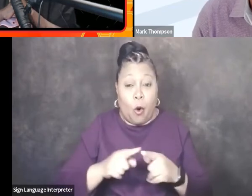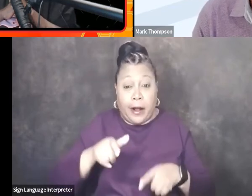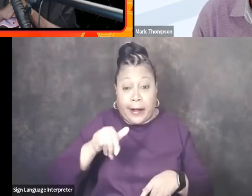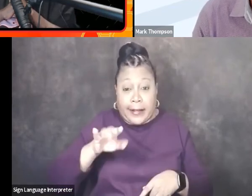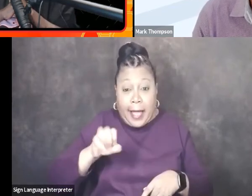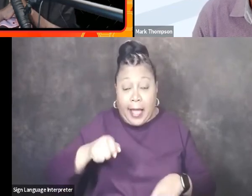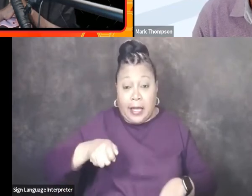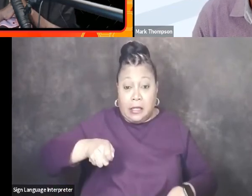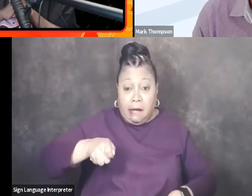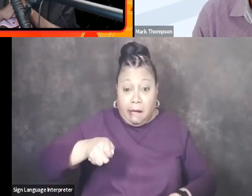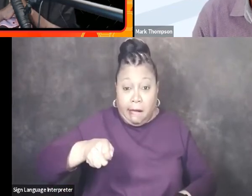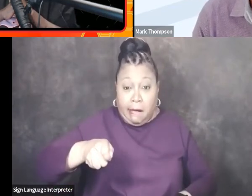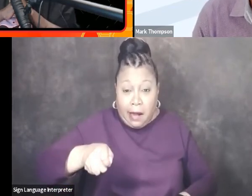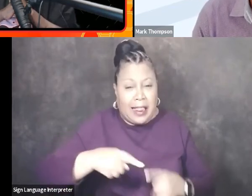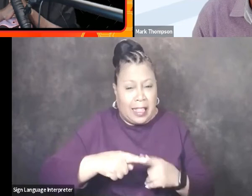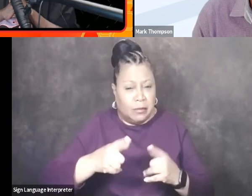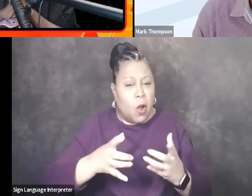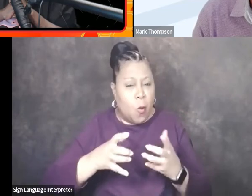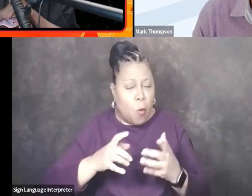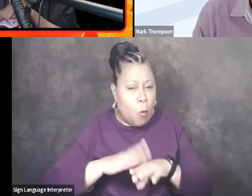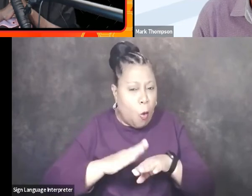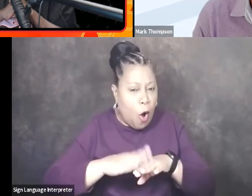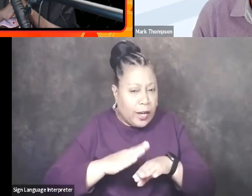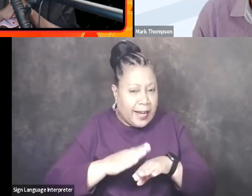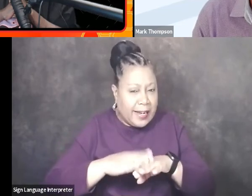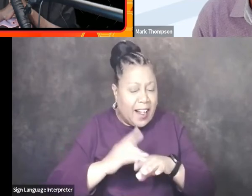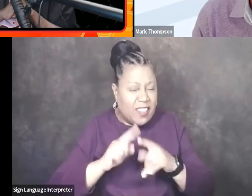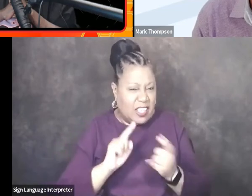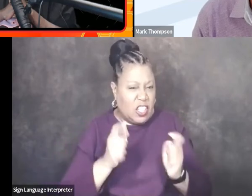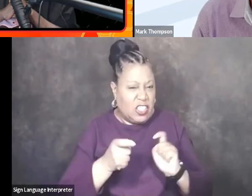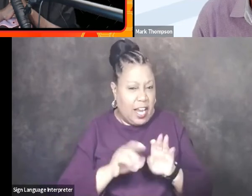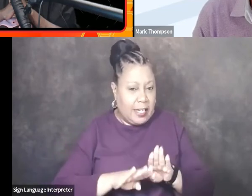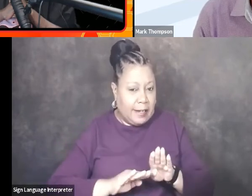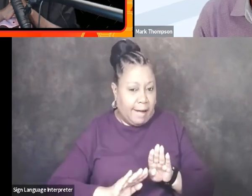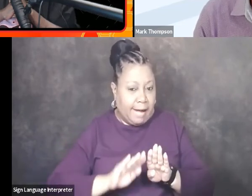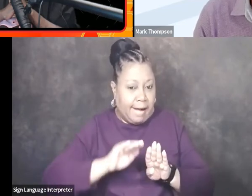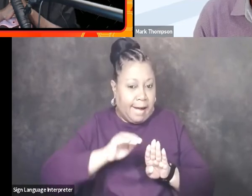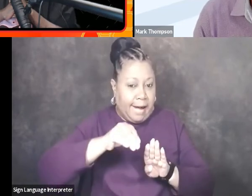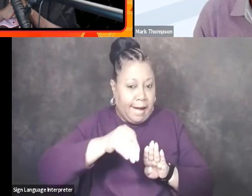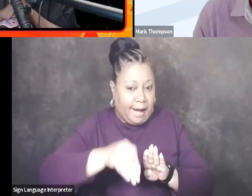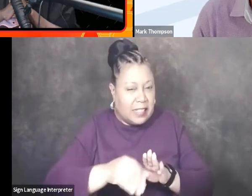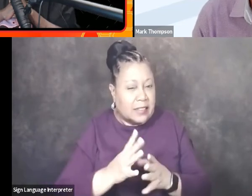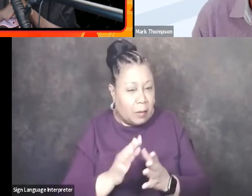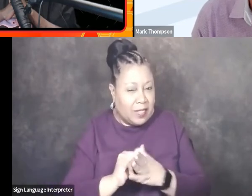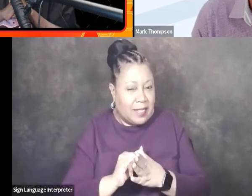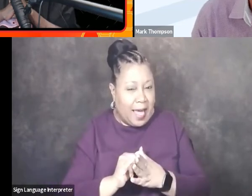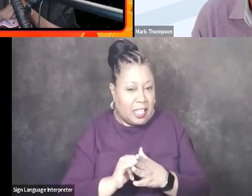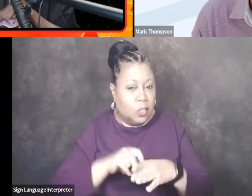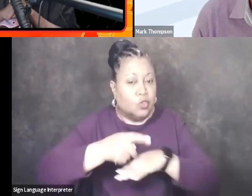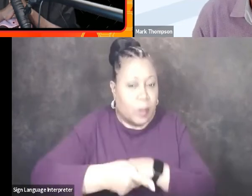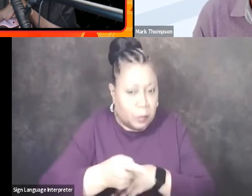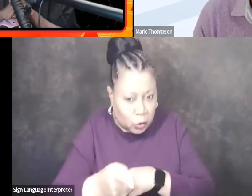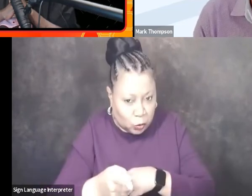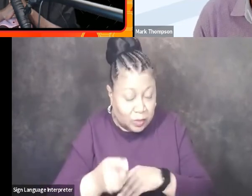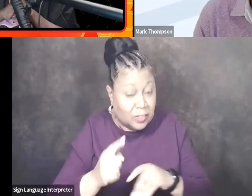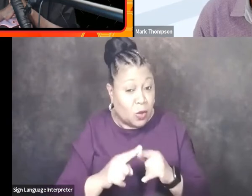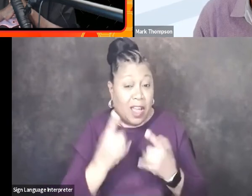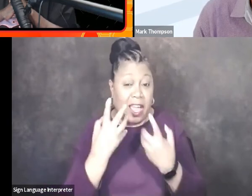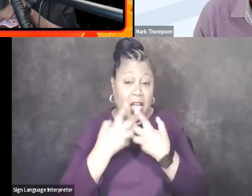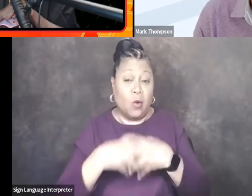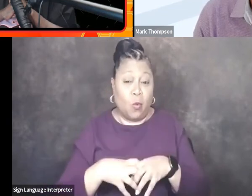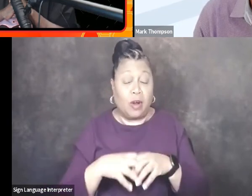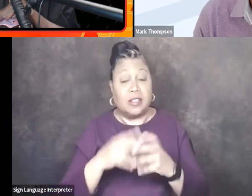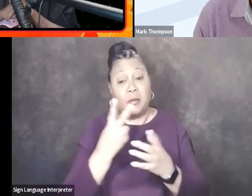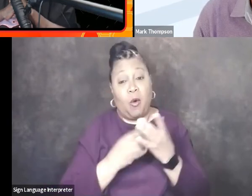gives you that a little more warning that there's a change in elevation and a change, something that could trip you. So it works both